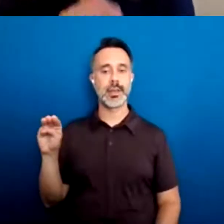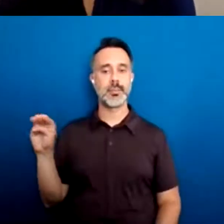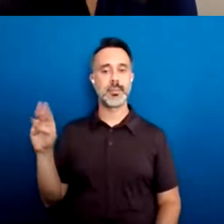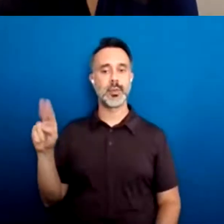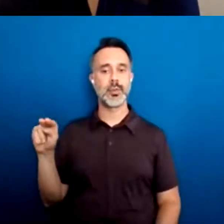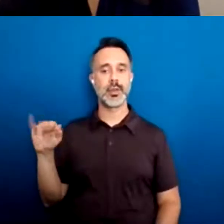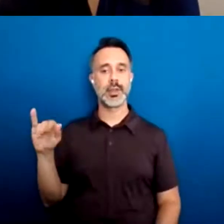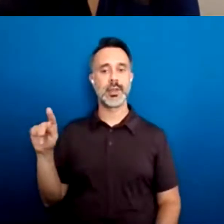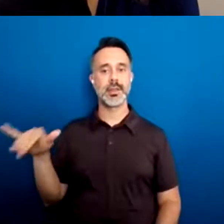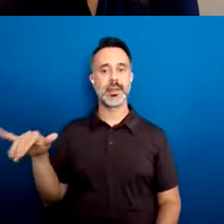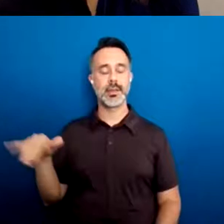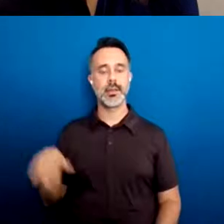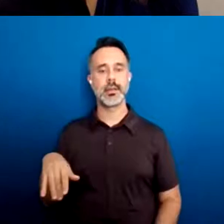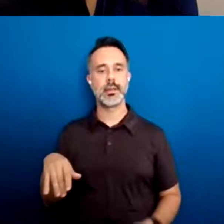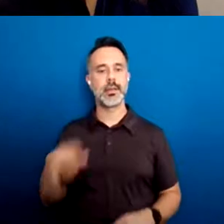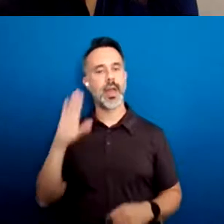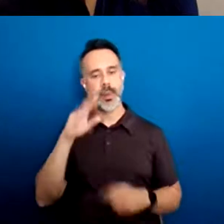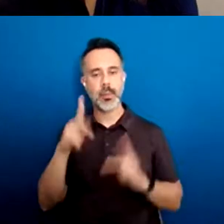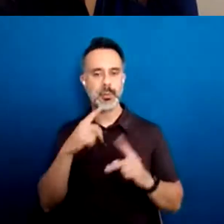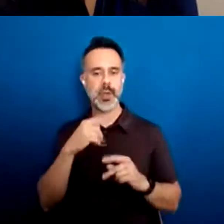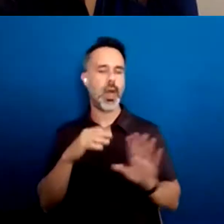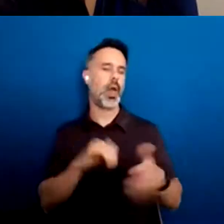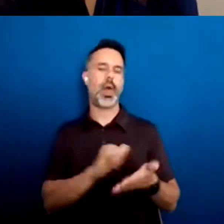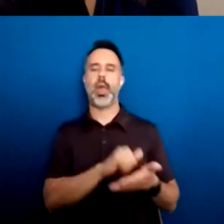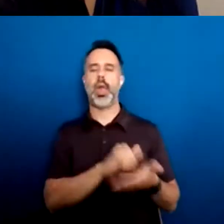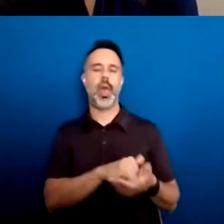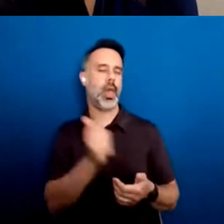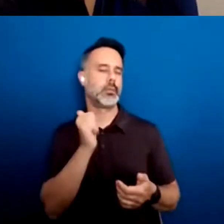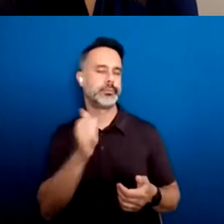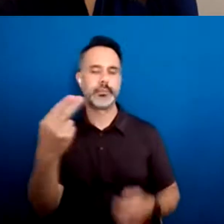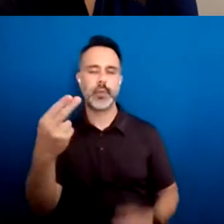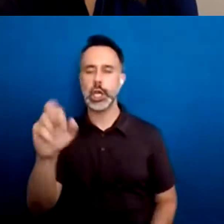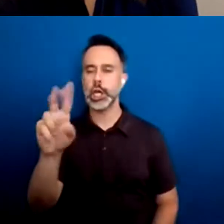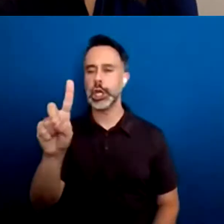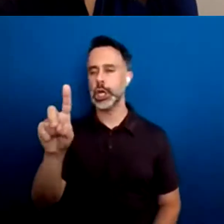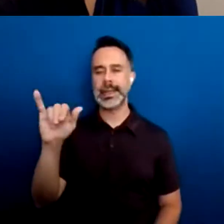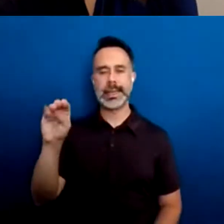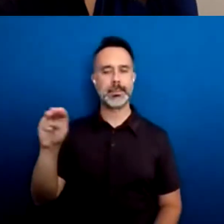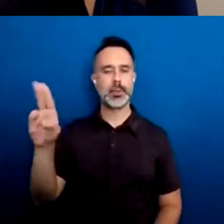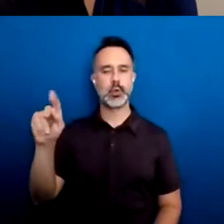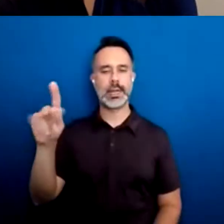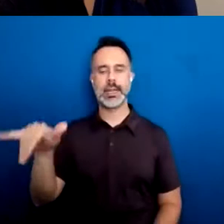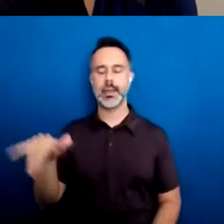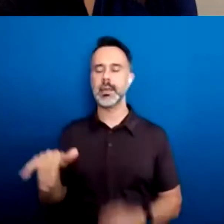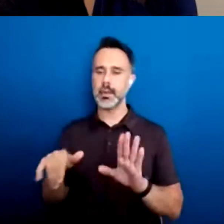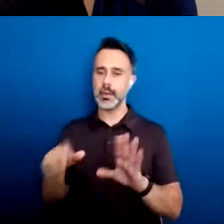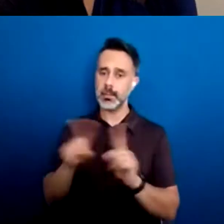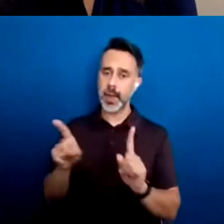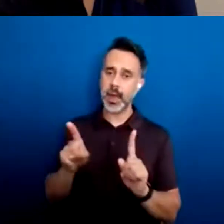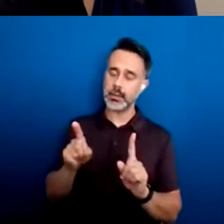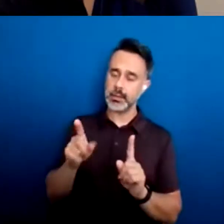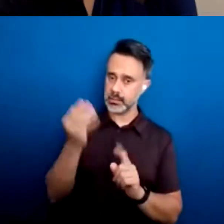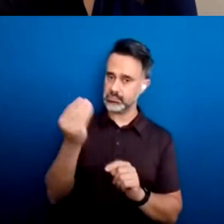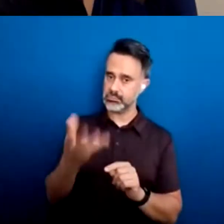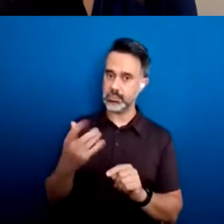I know people have said we're never going to reach it, and there are all these other things, but I just want to point out that we have